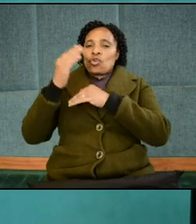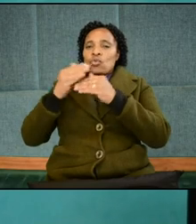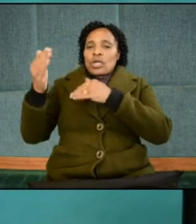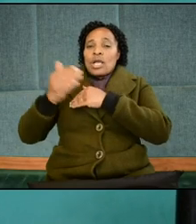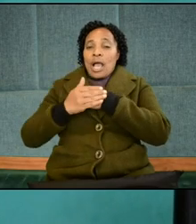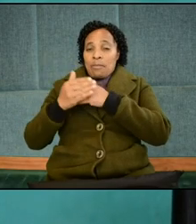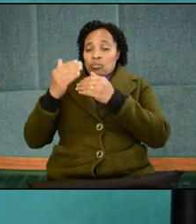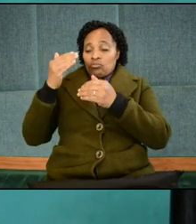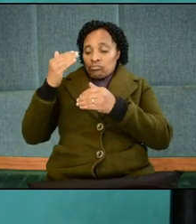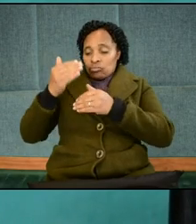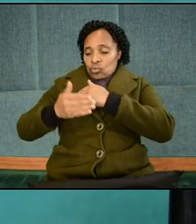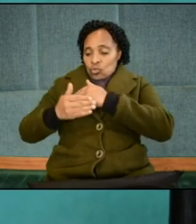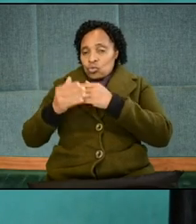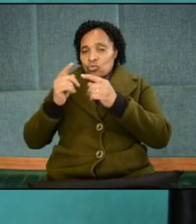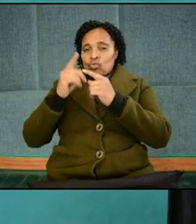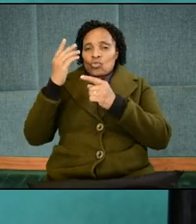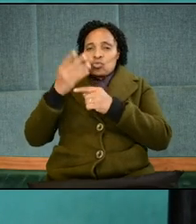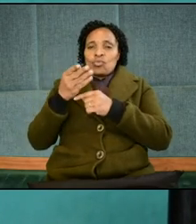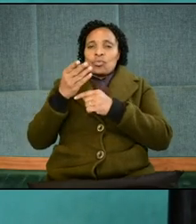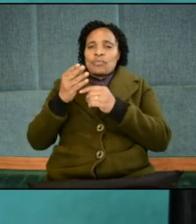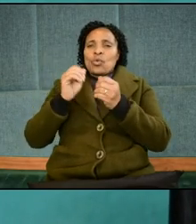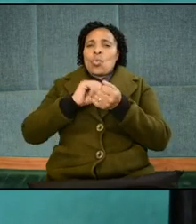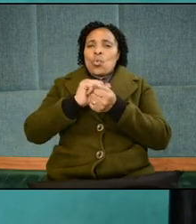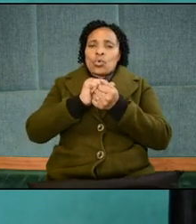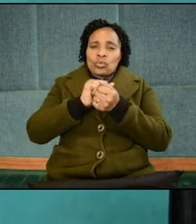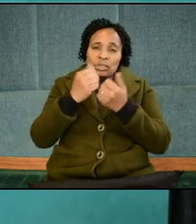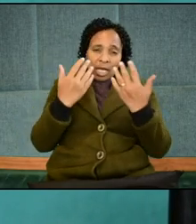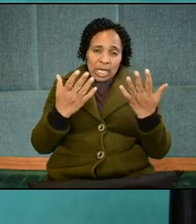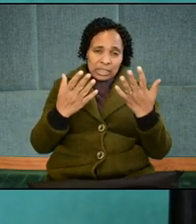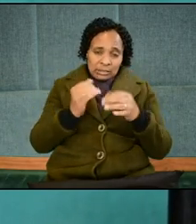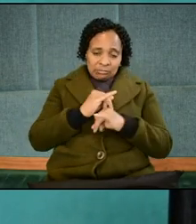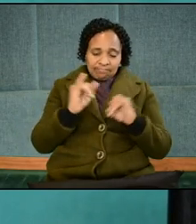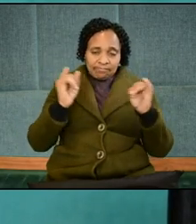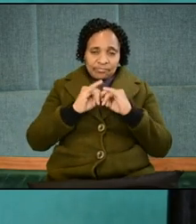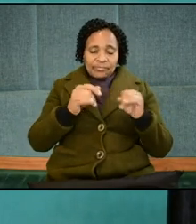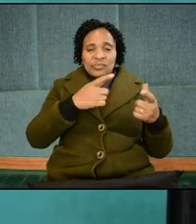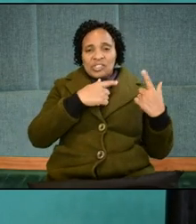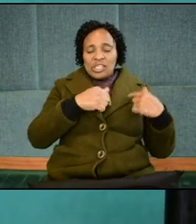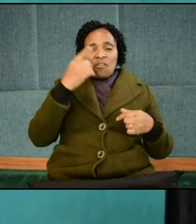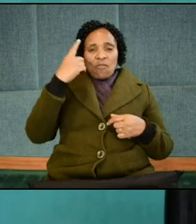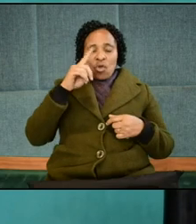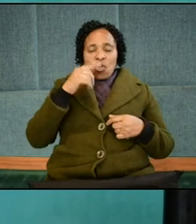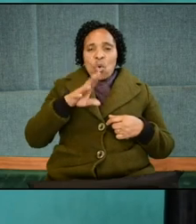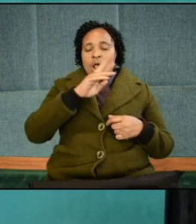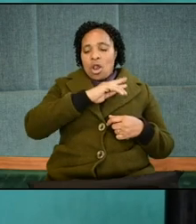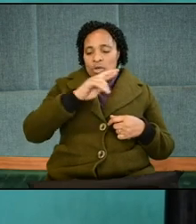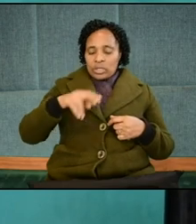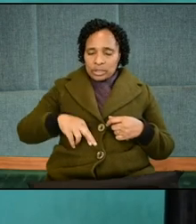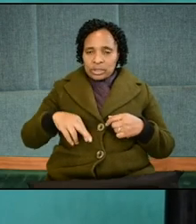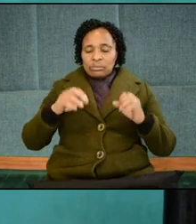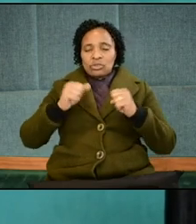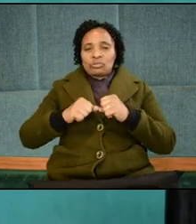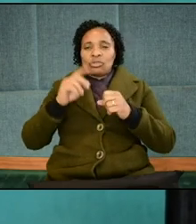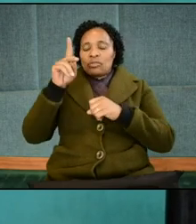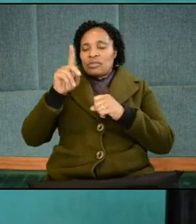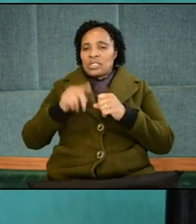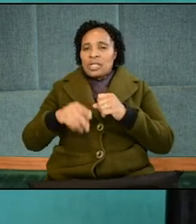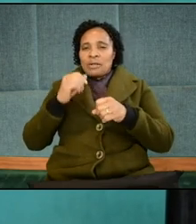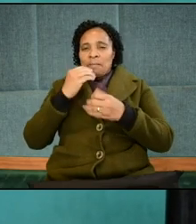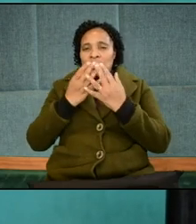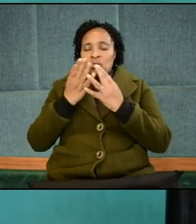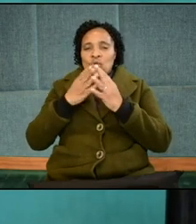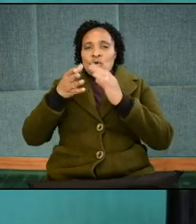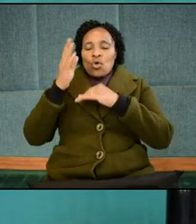you. Wash your hands, you sinners. Purify your hearts, for your loyalty is divided between God and the world." Verse